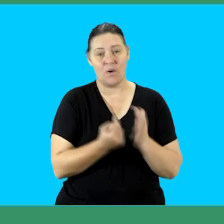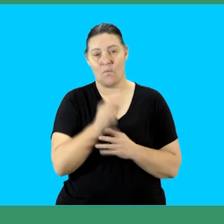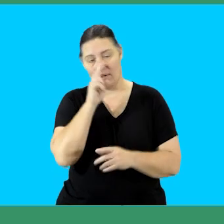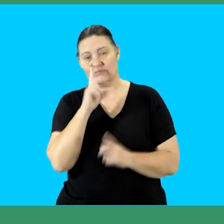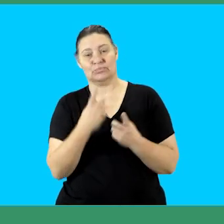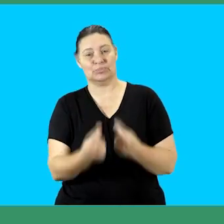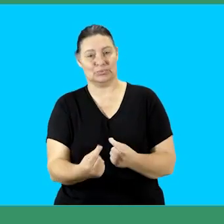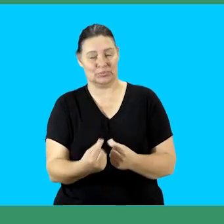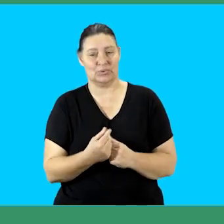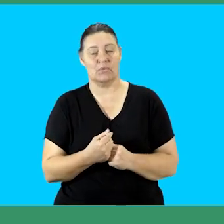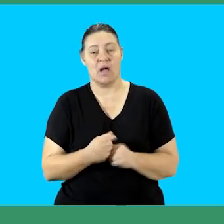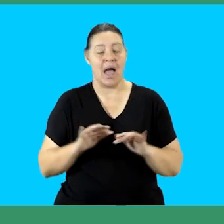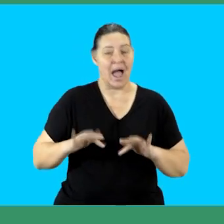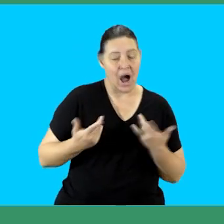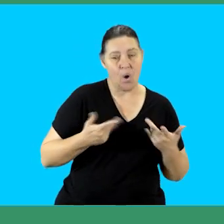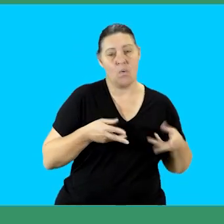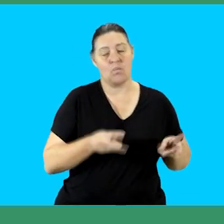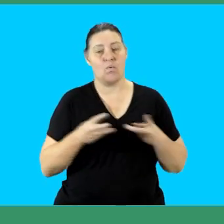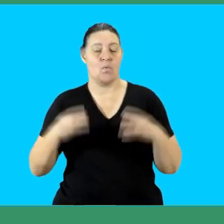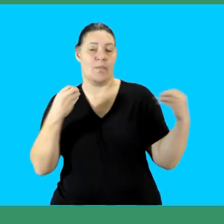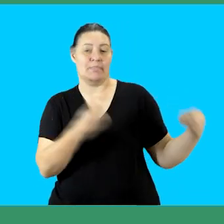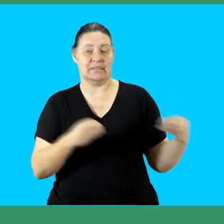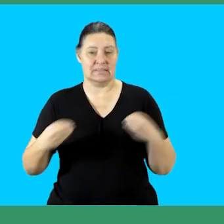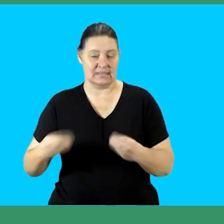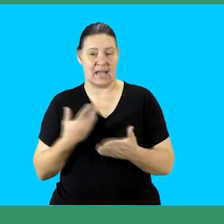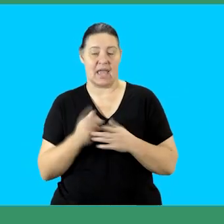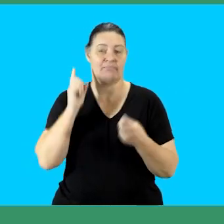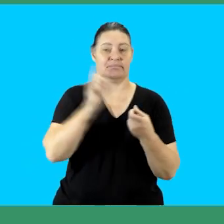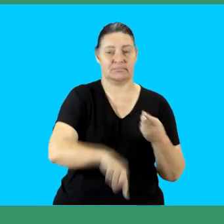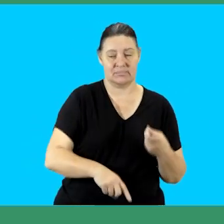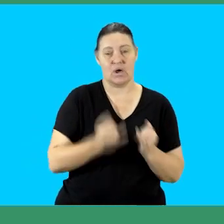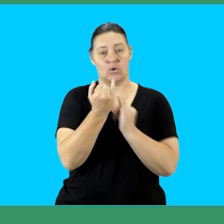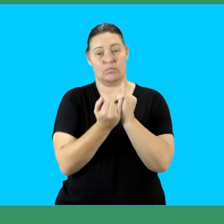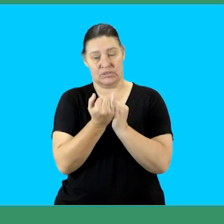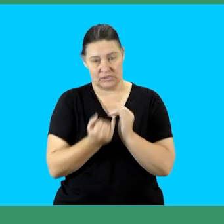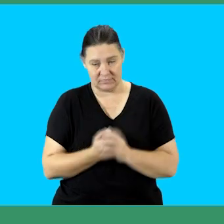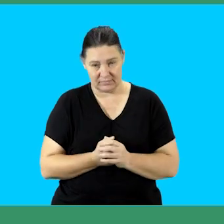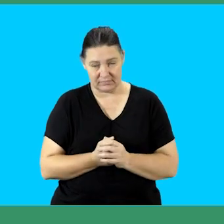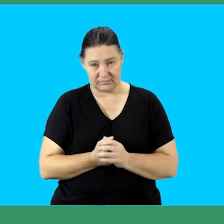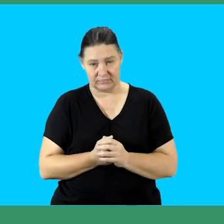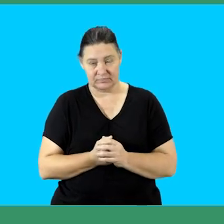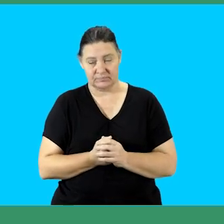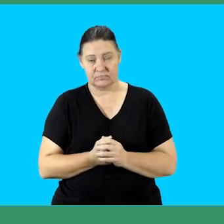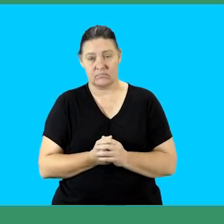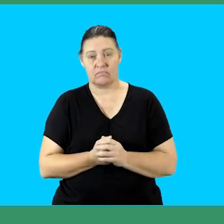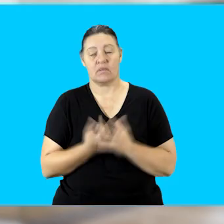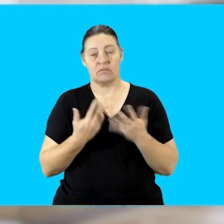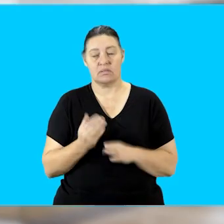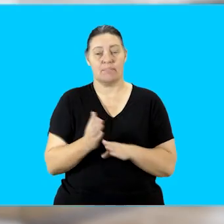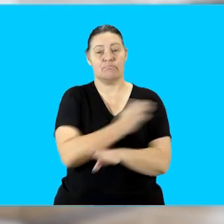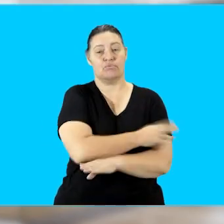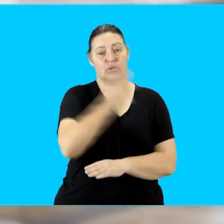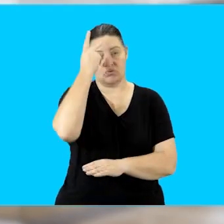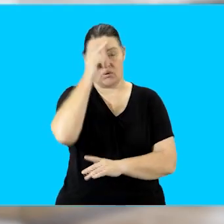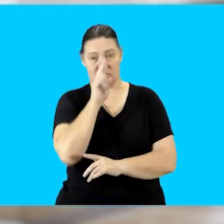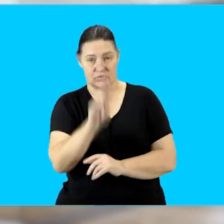lastly, we are going to look at ways in which businesses can overcome competition. Now, let's look at